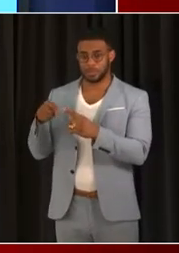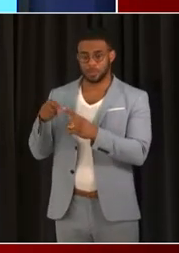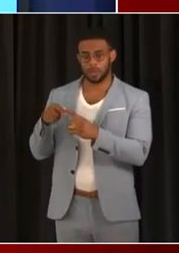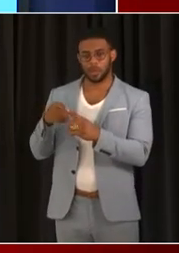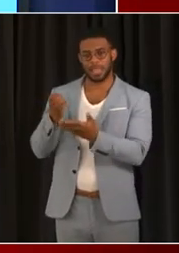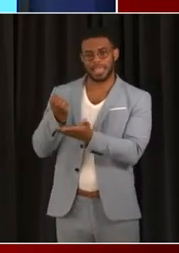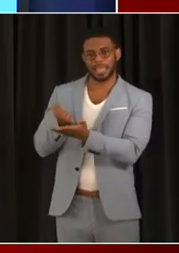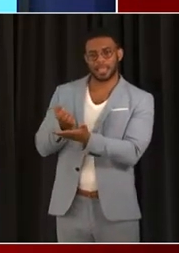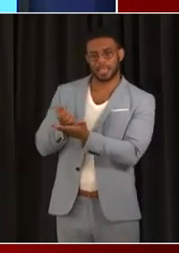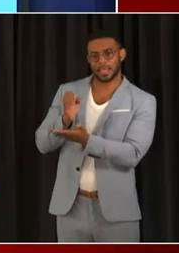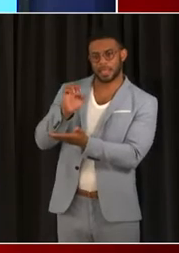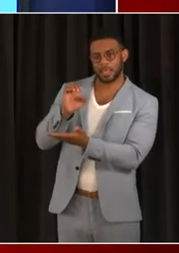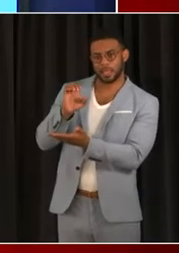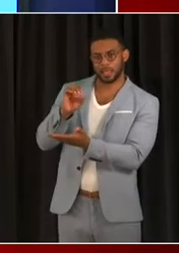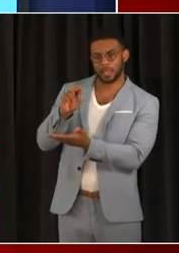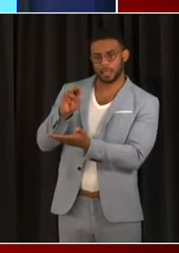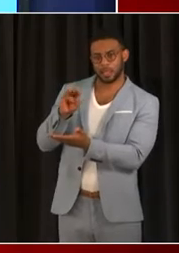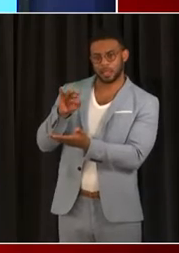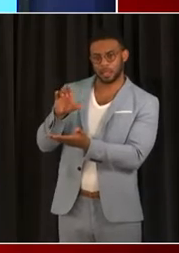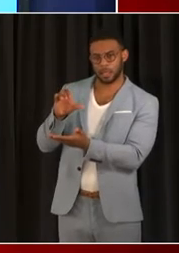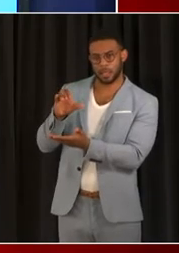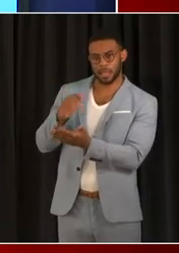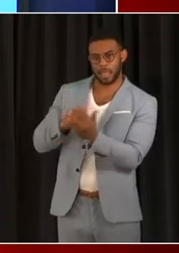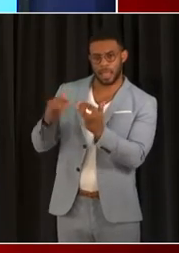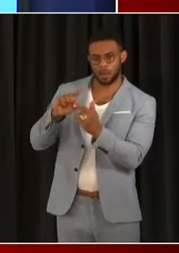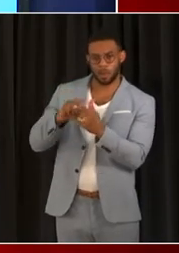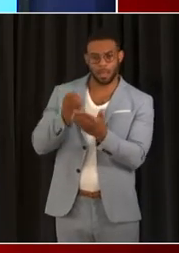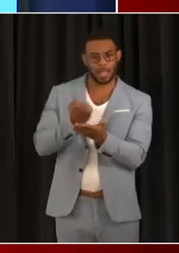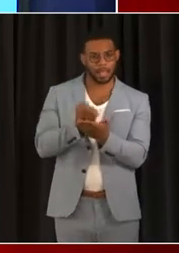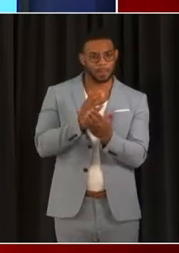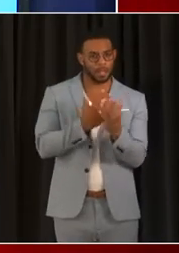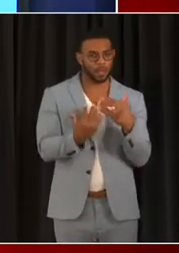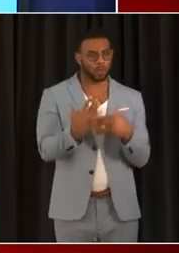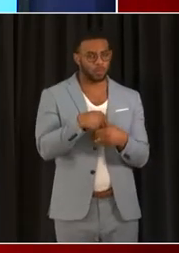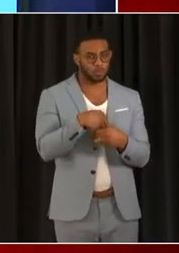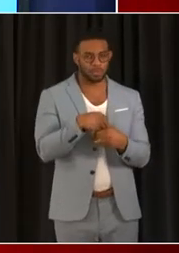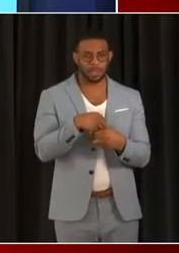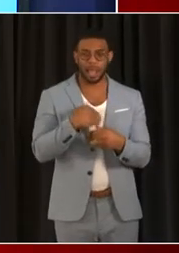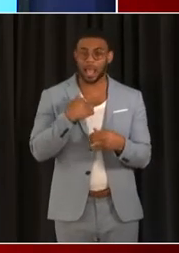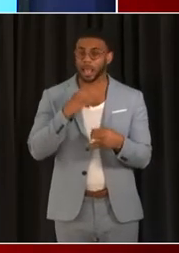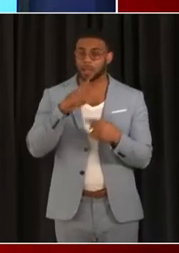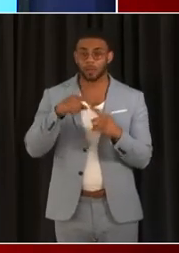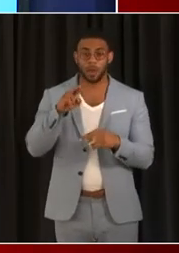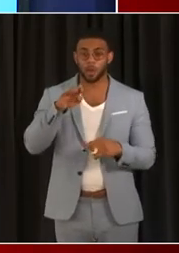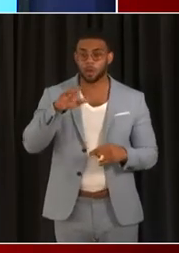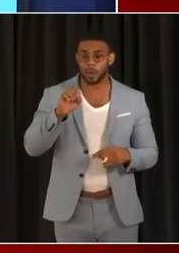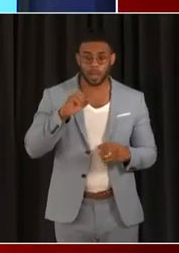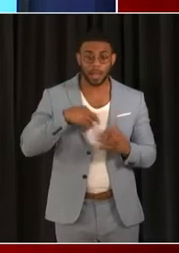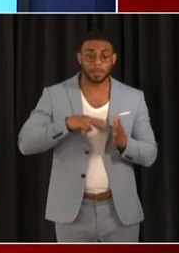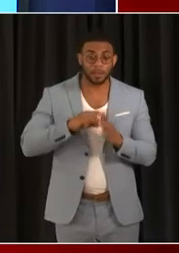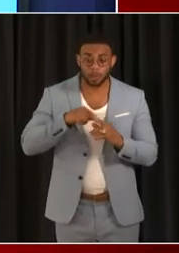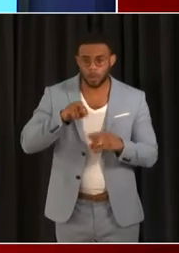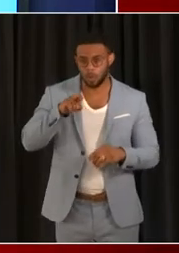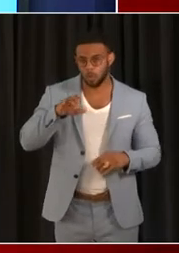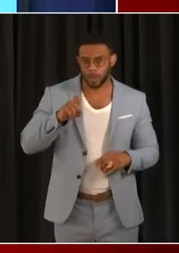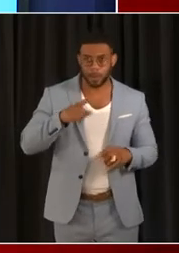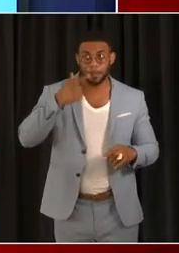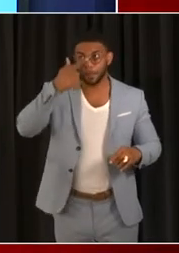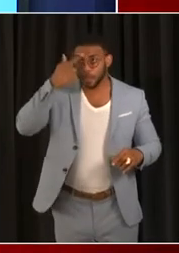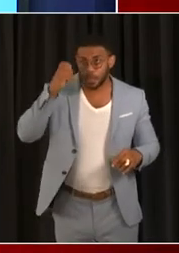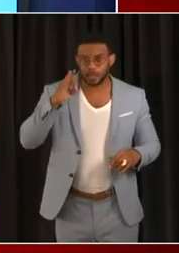about economic equity or economic inclusion. I talk about race, and I'm intentional about talking about